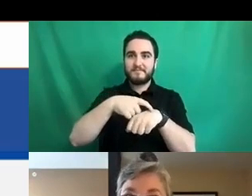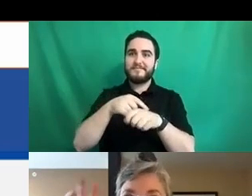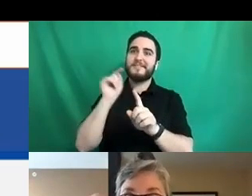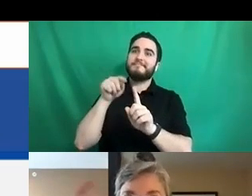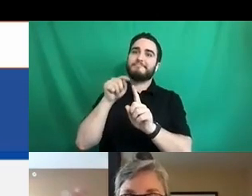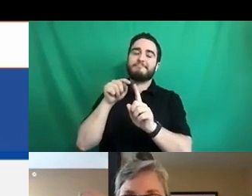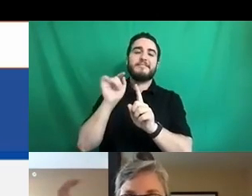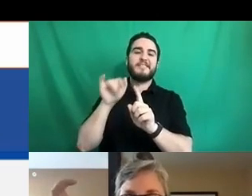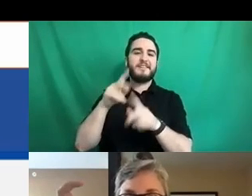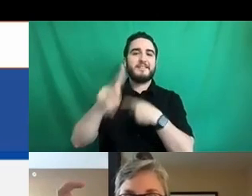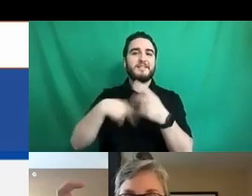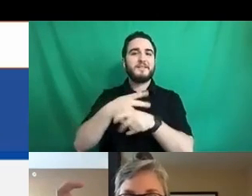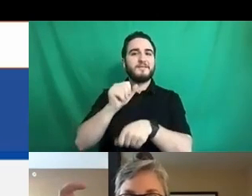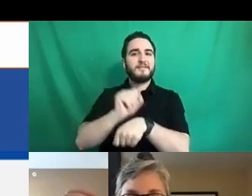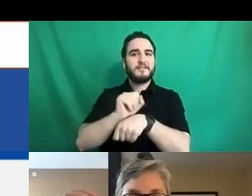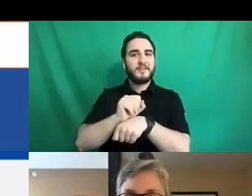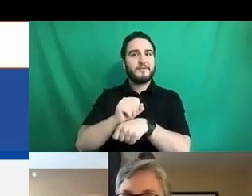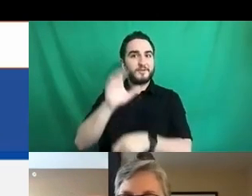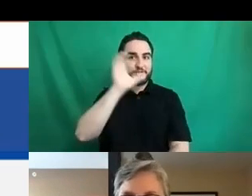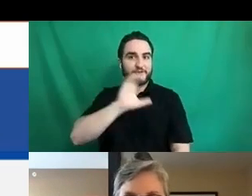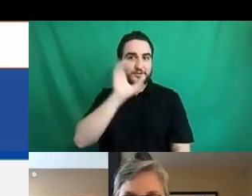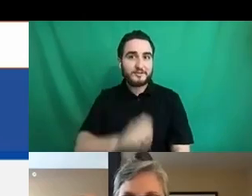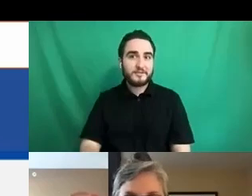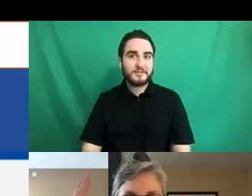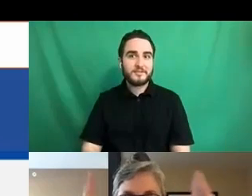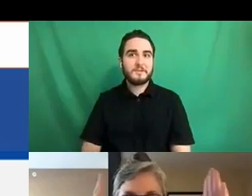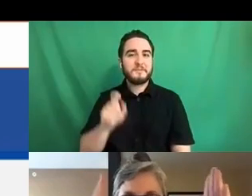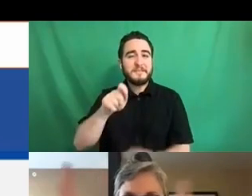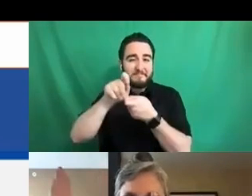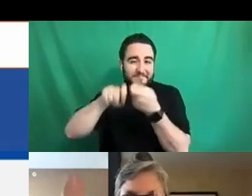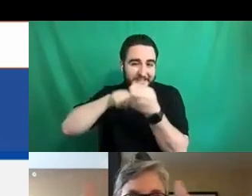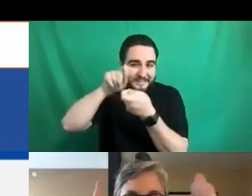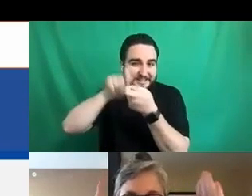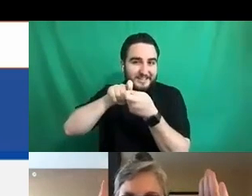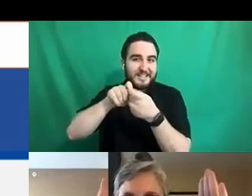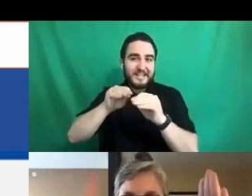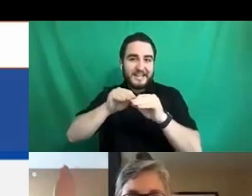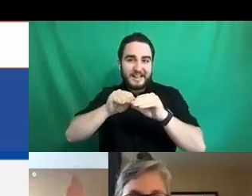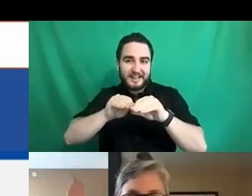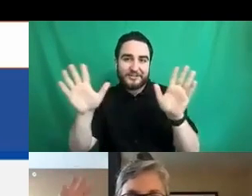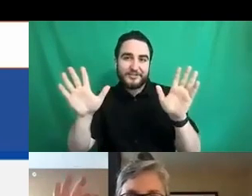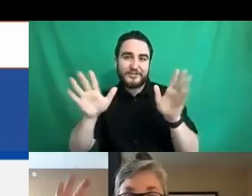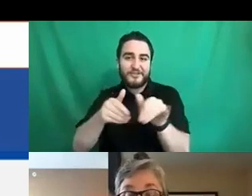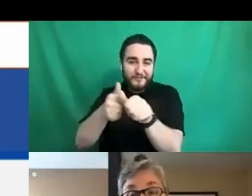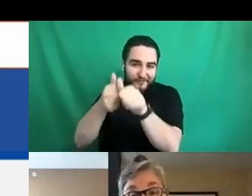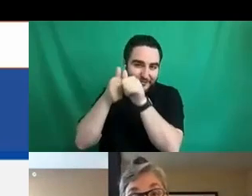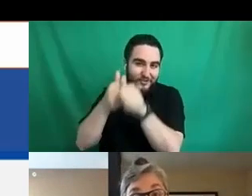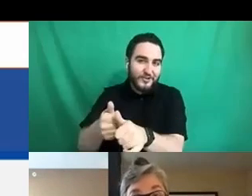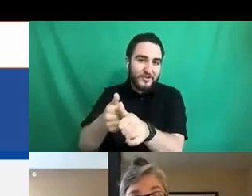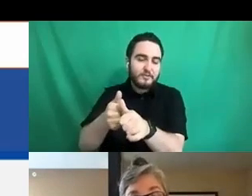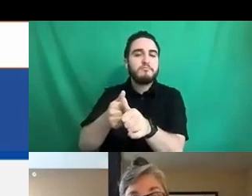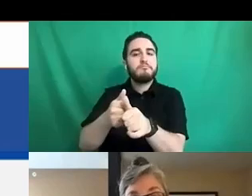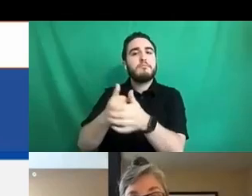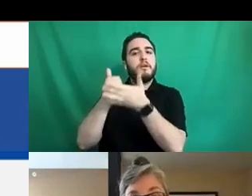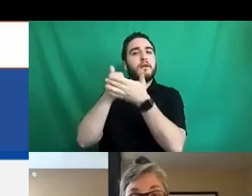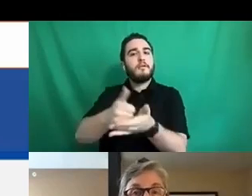Those are the kinds of jobs we're looking for, where being precise and clear and being able to follow the pattern are helpful to the